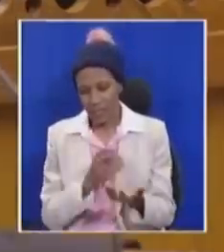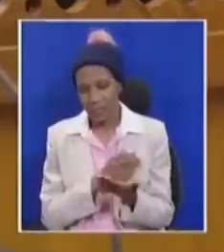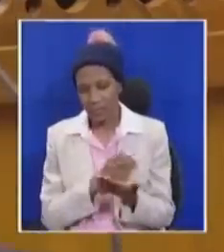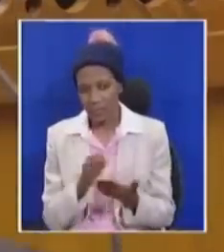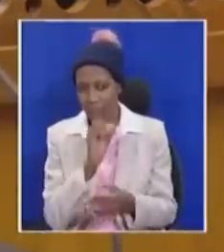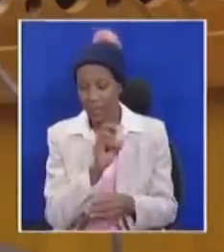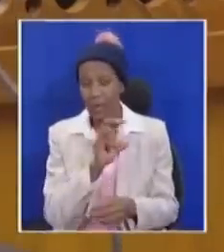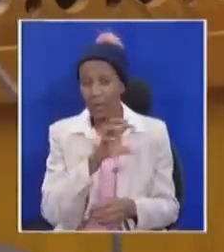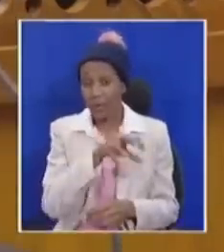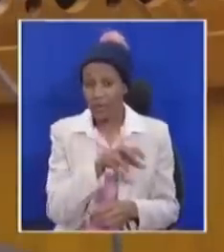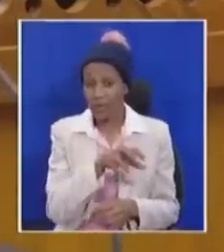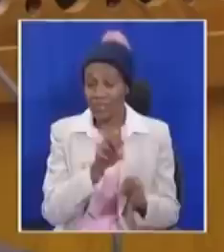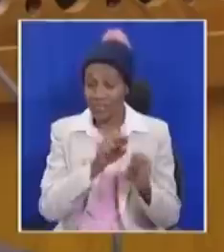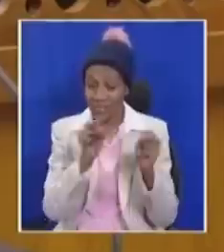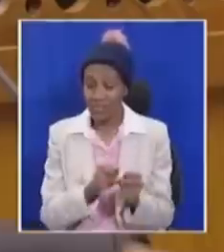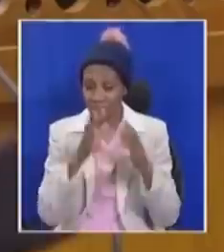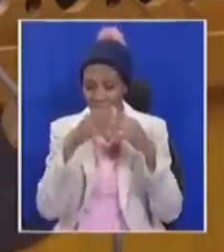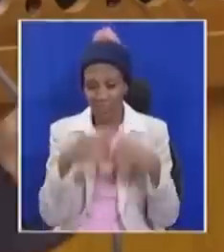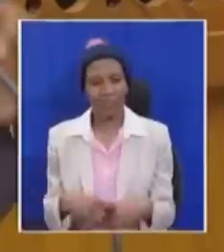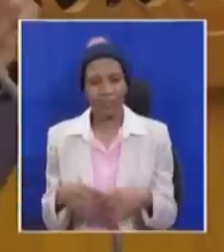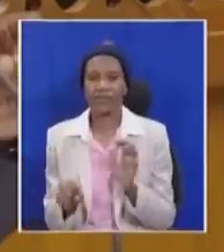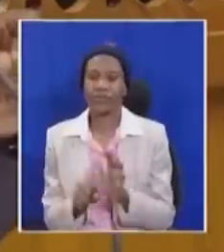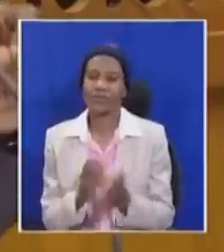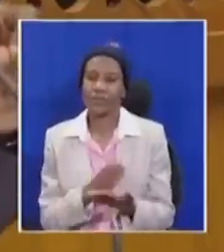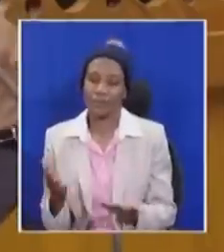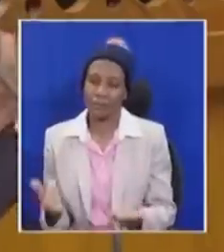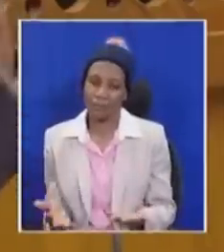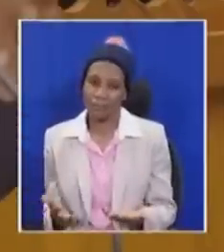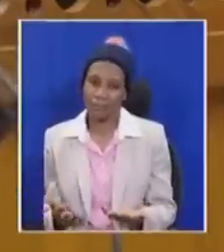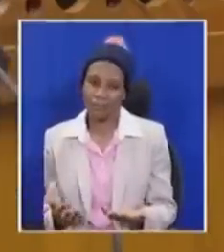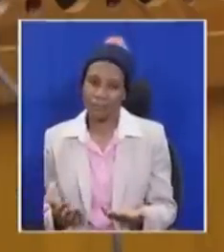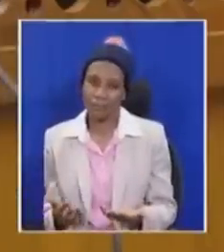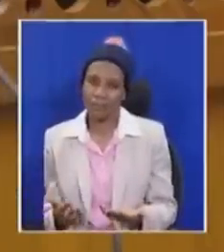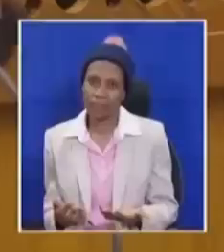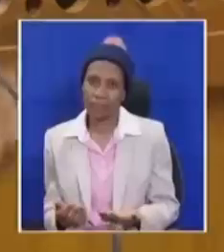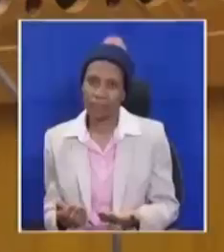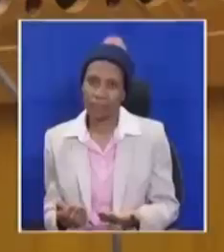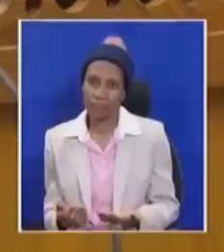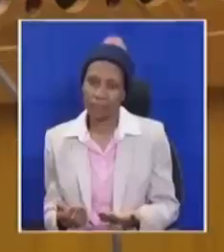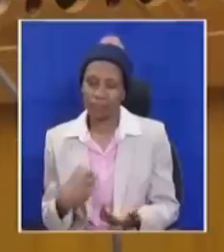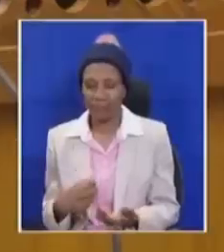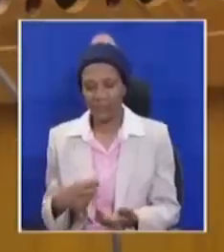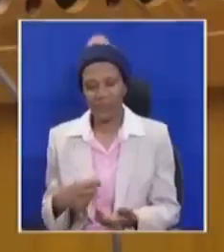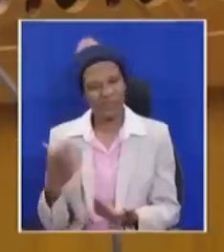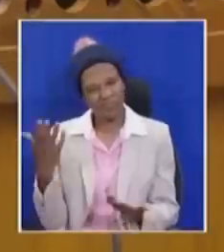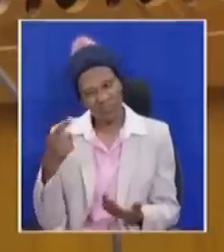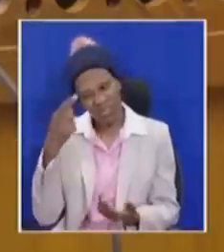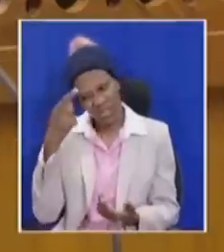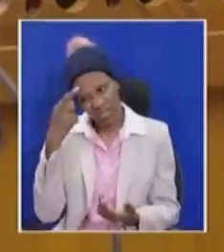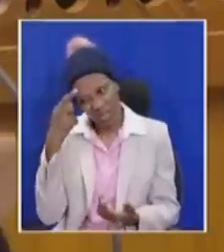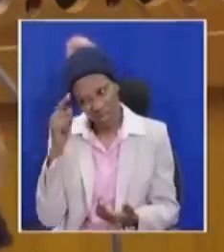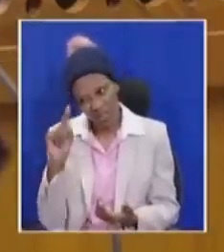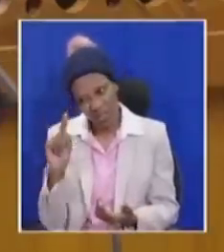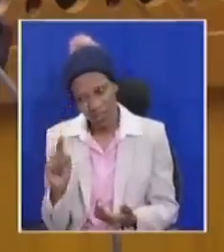have collapsed. Now, that has been, it's not a speculation. It's